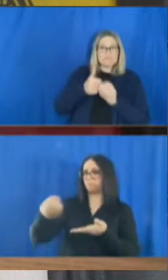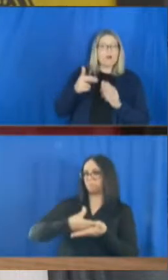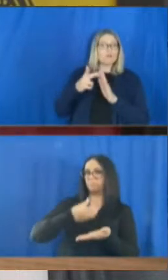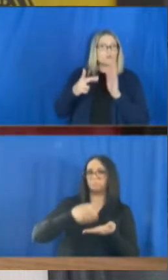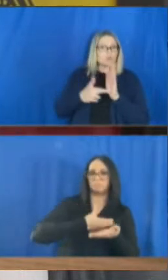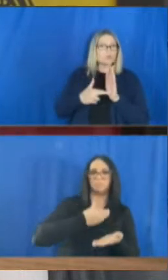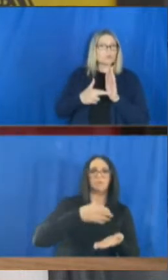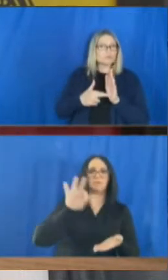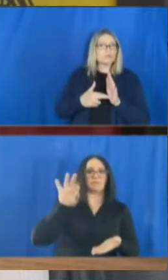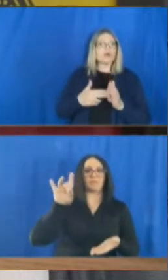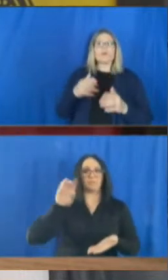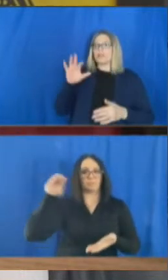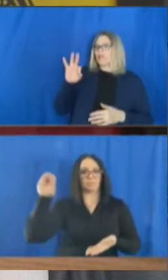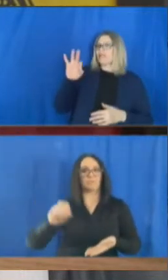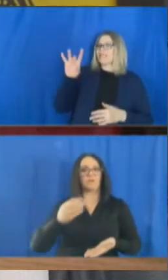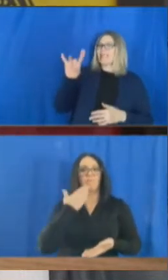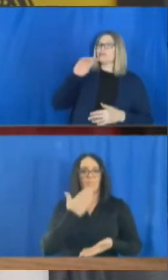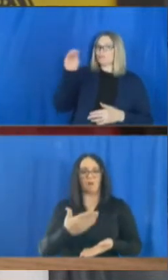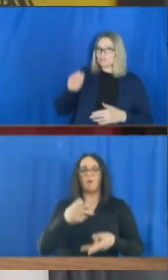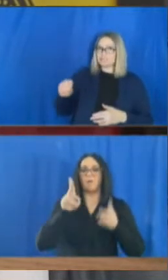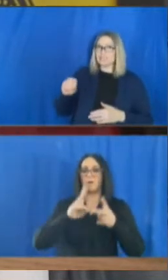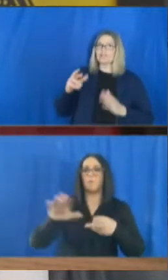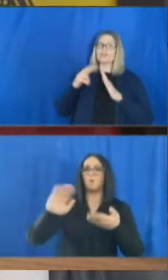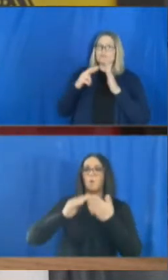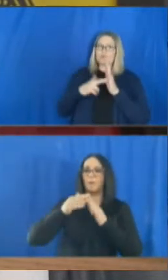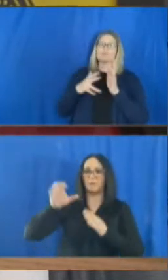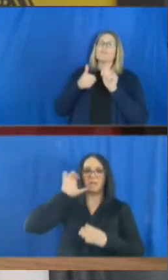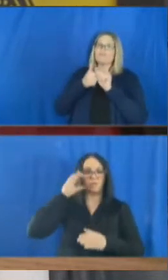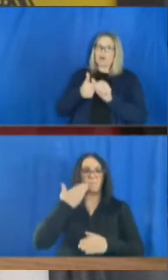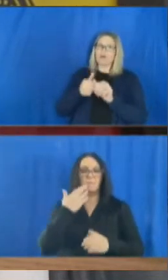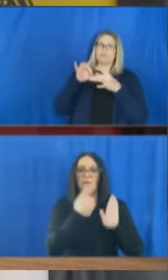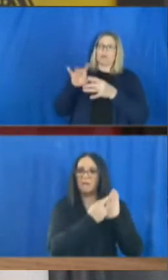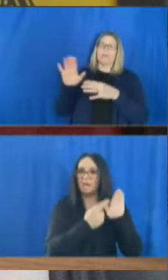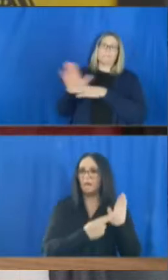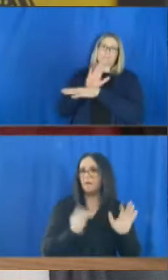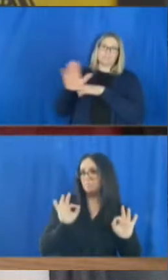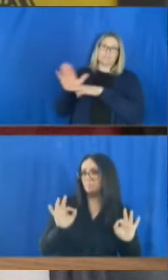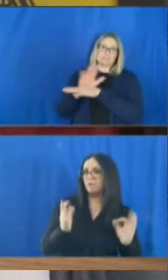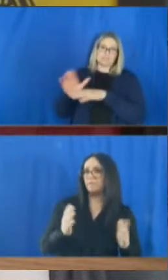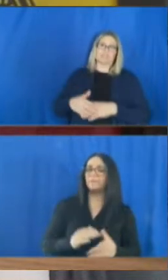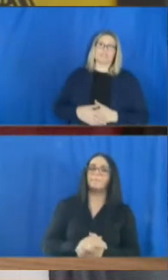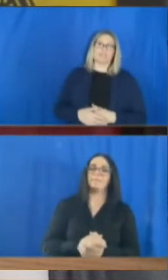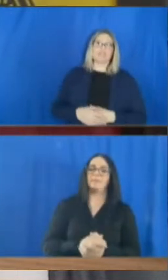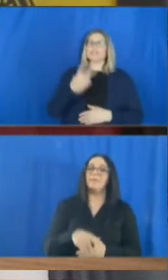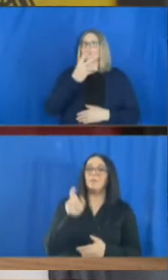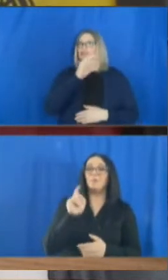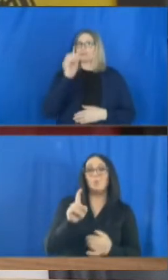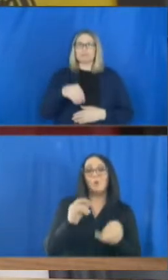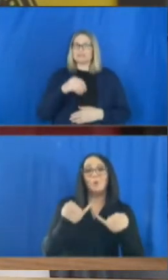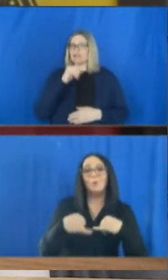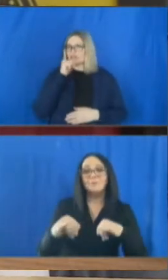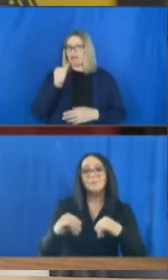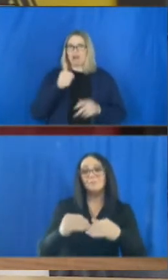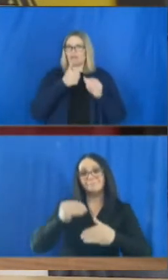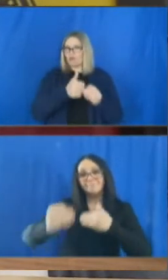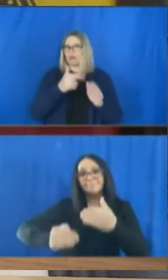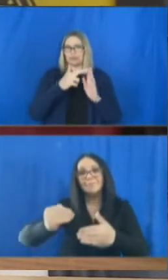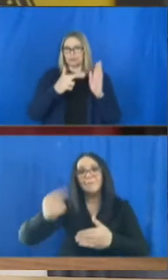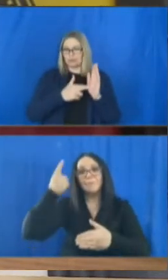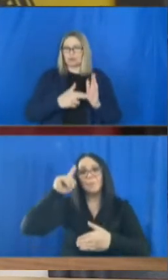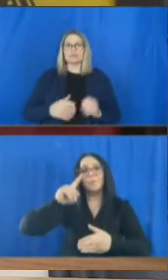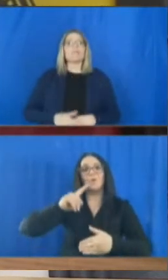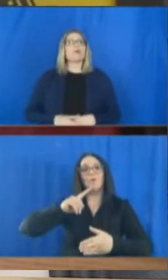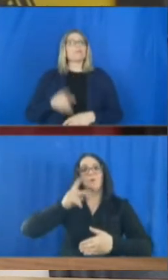to hospitalization numbers and the ability of the healthcare systems to continue to manage those numbers. Ms. Hogarth, do you have a